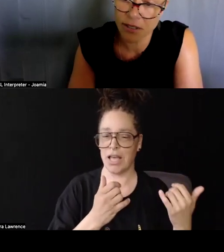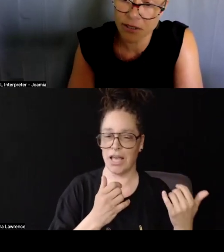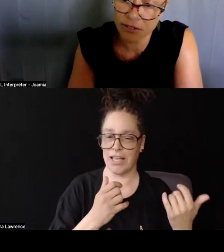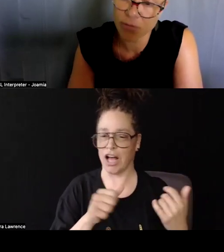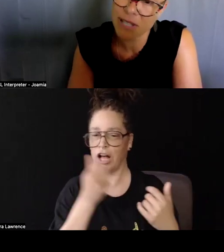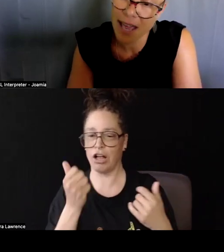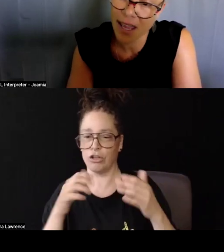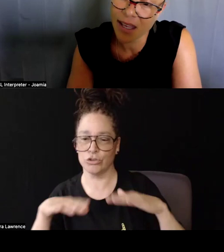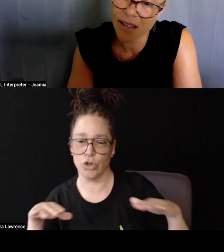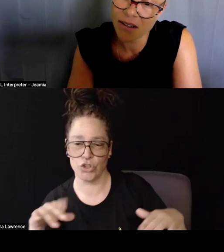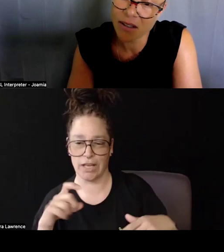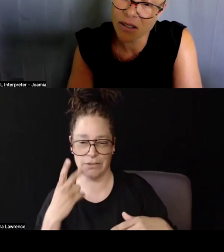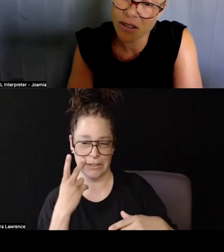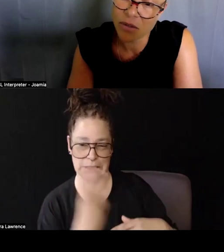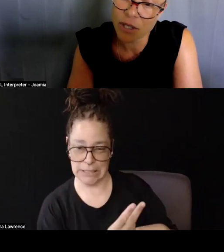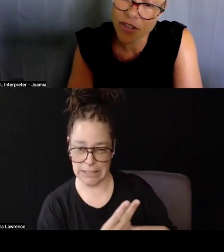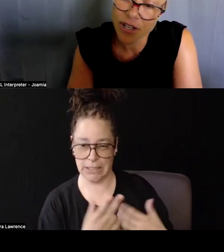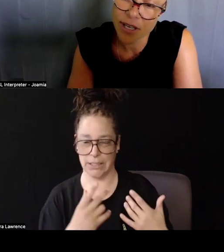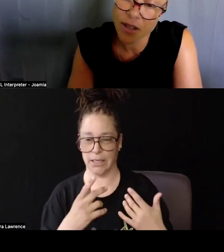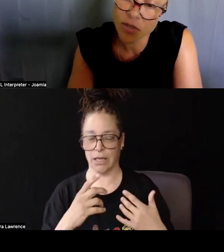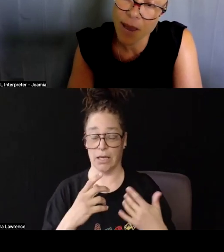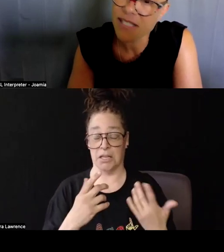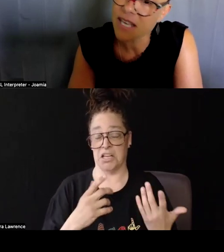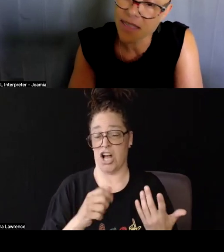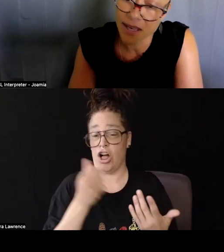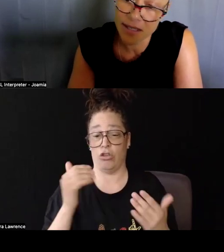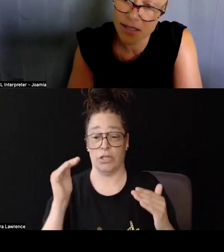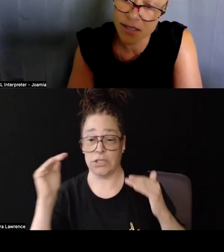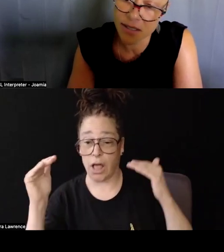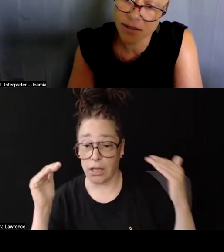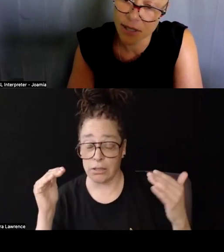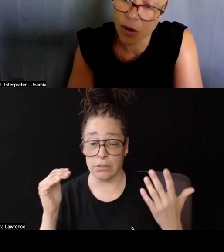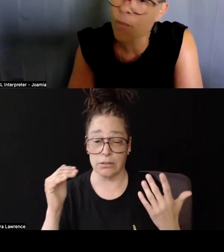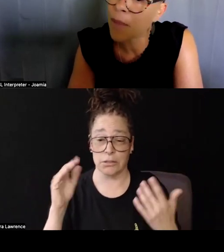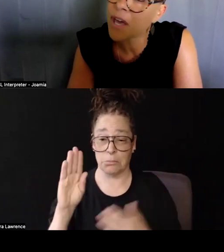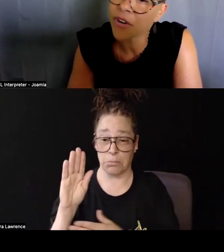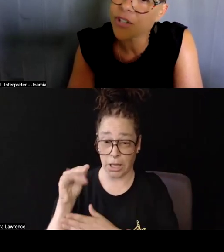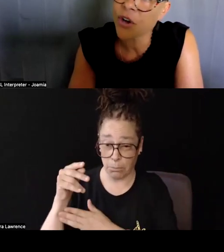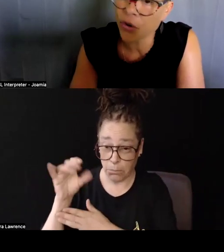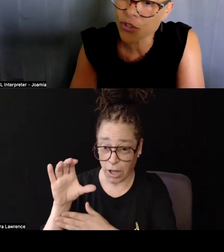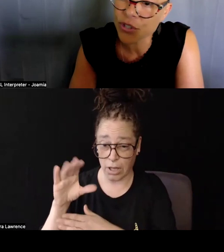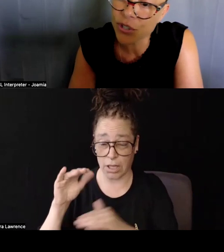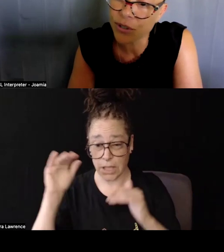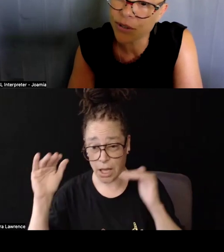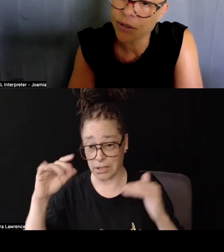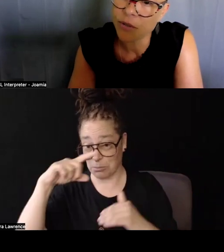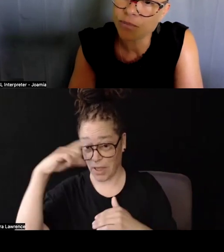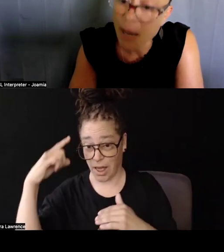appropriate for play when other kids might see this, or maybe other